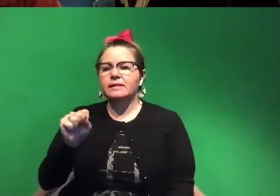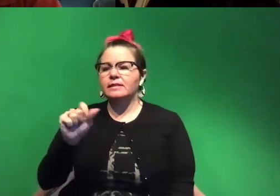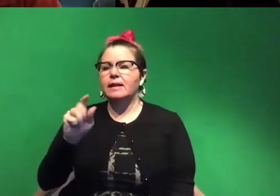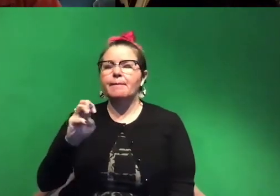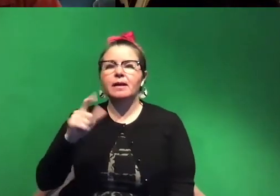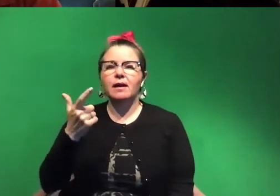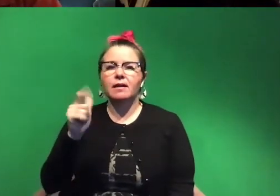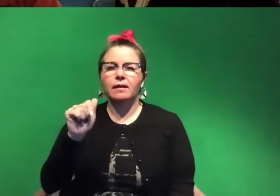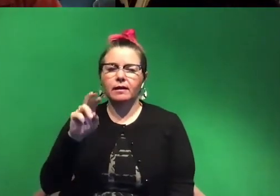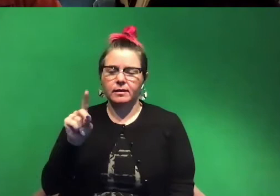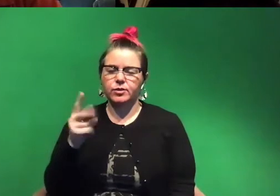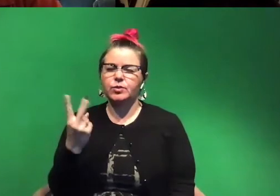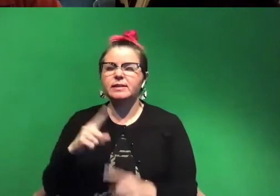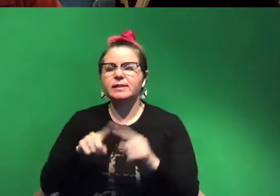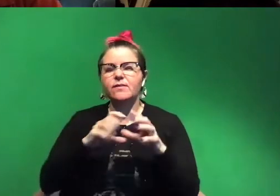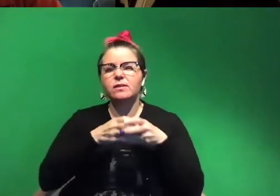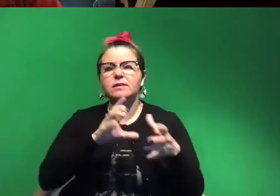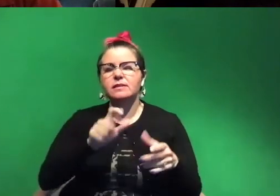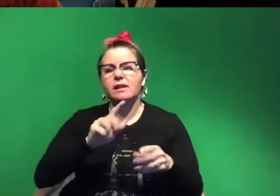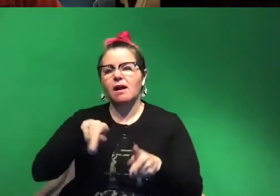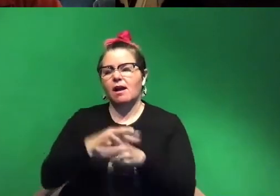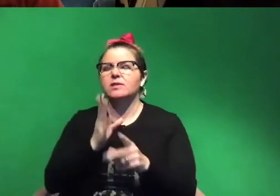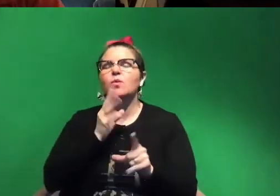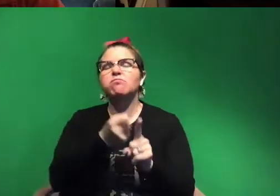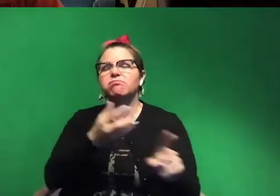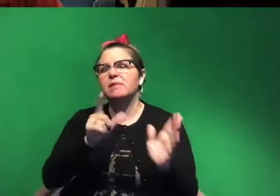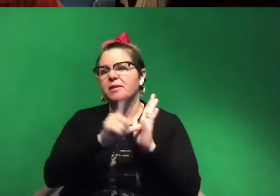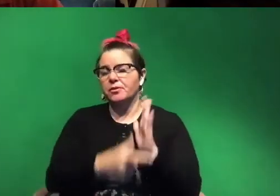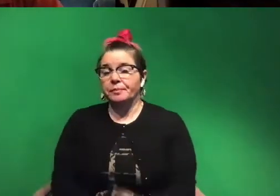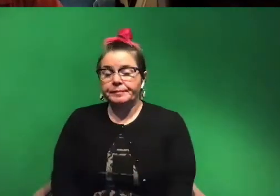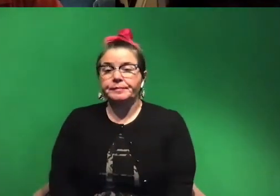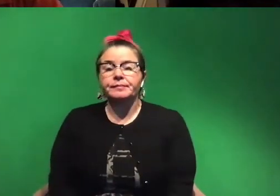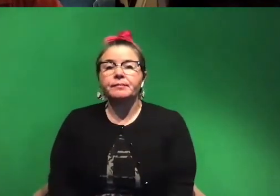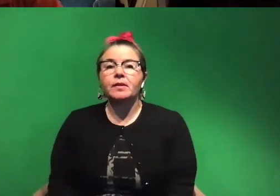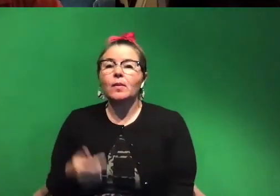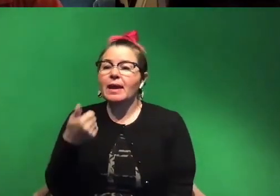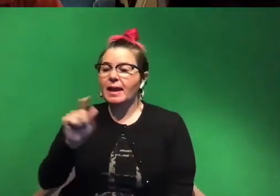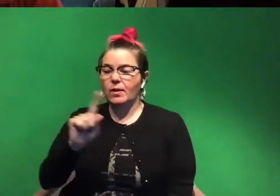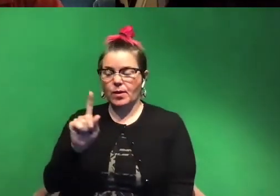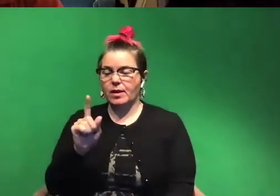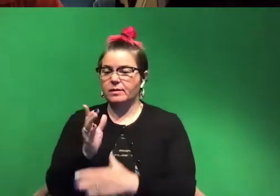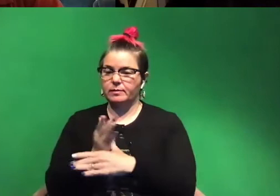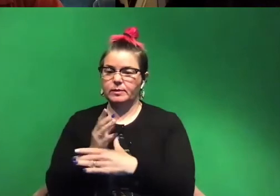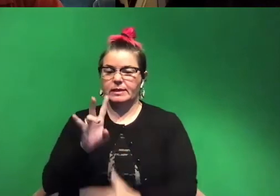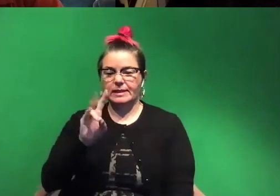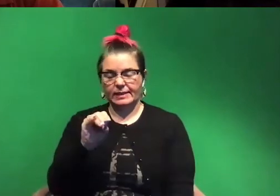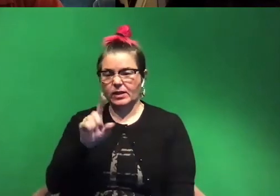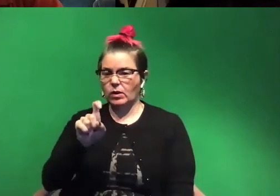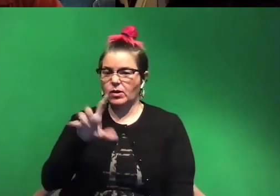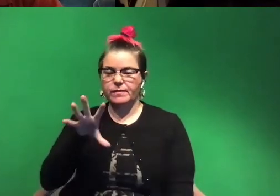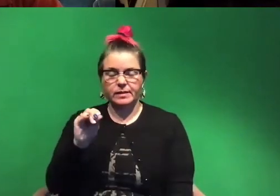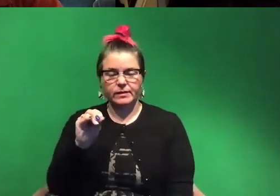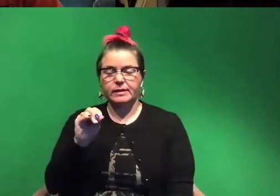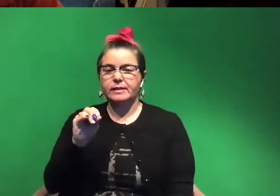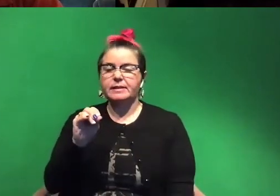which have two different cell types in them, which I'll talk about in a minute. So anywhere between 70 to 150